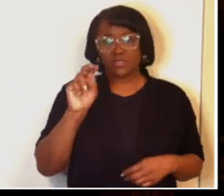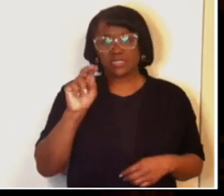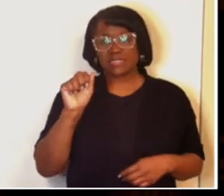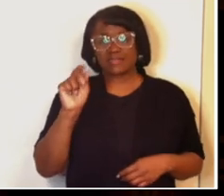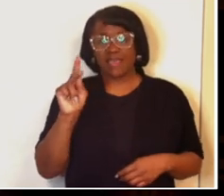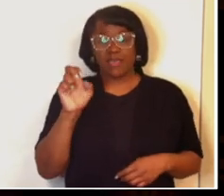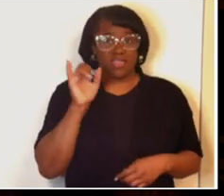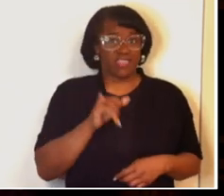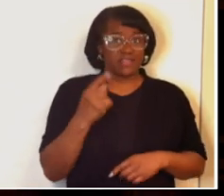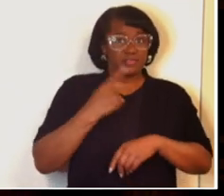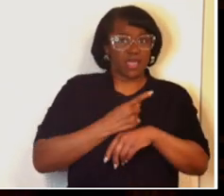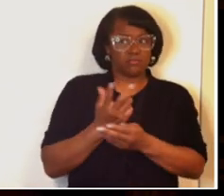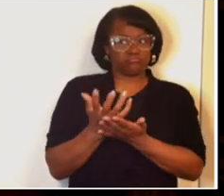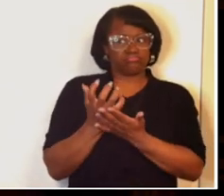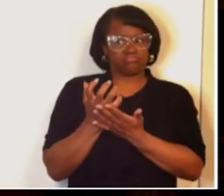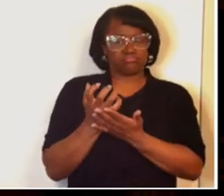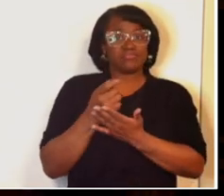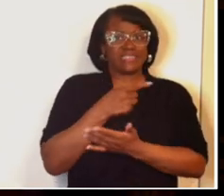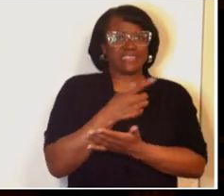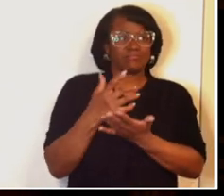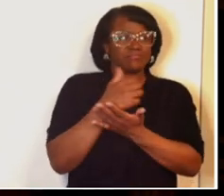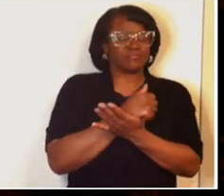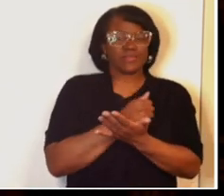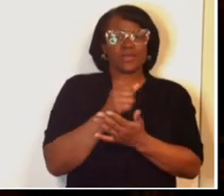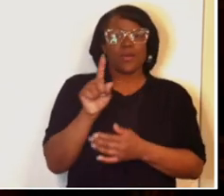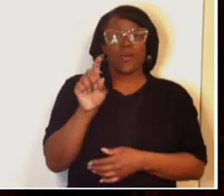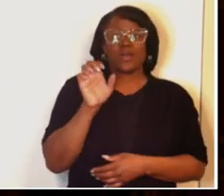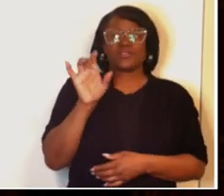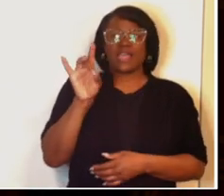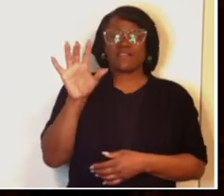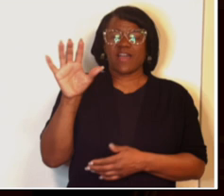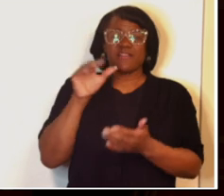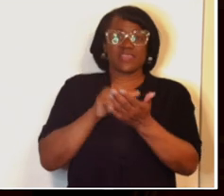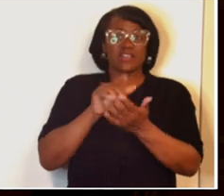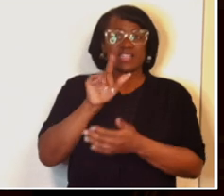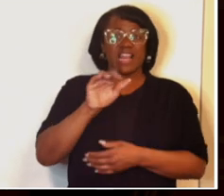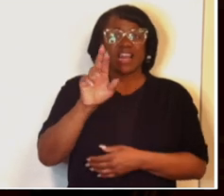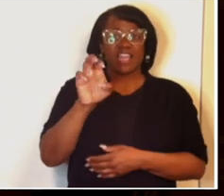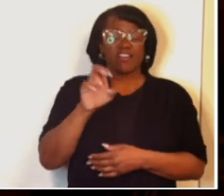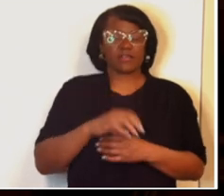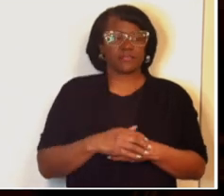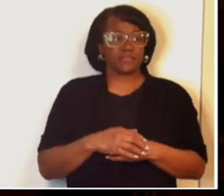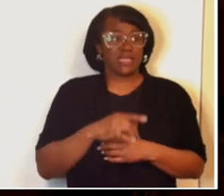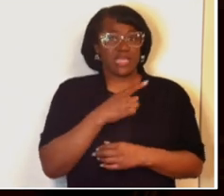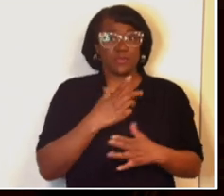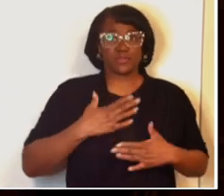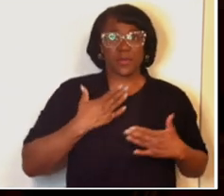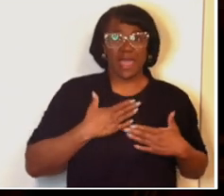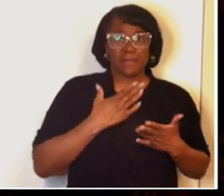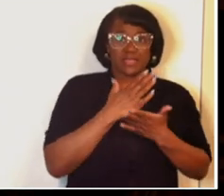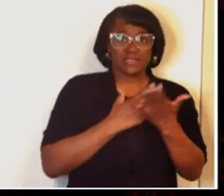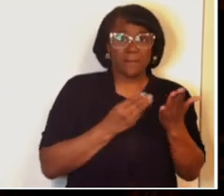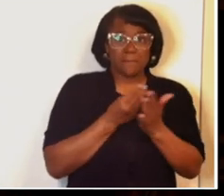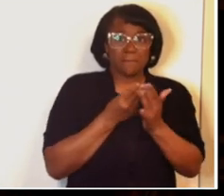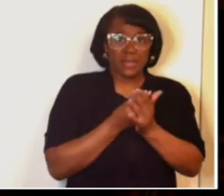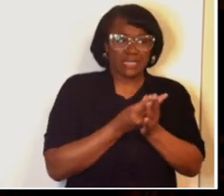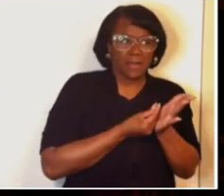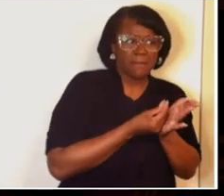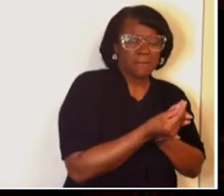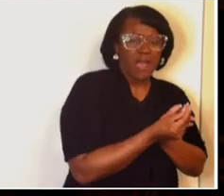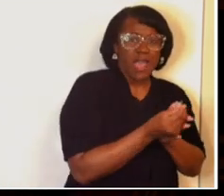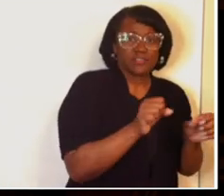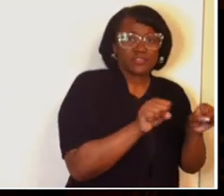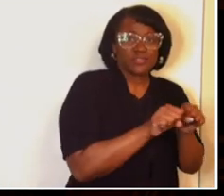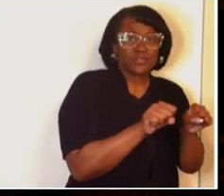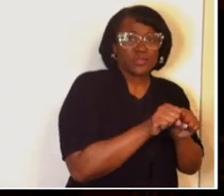expected, nearly 185,000 lira. He was so happy that he took some of the money and bought a pair of shoes without